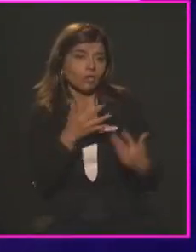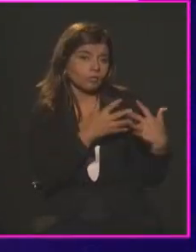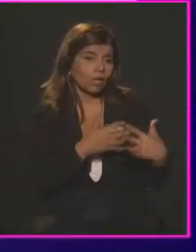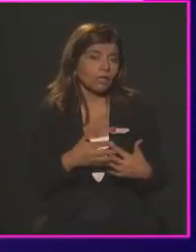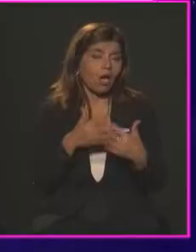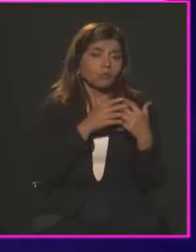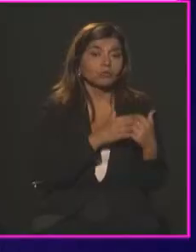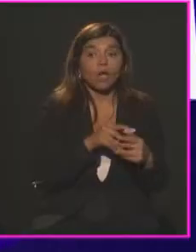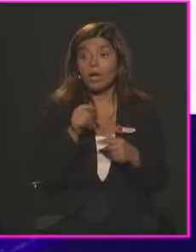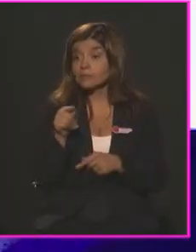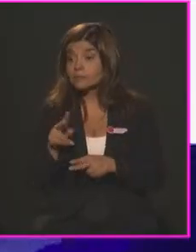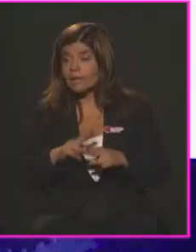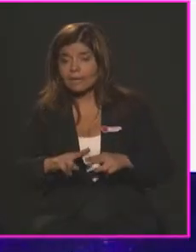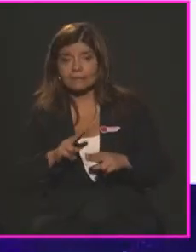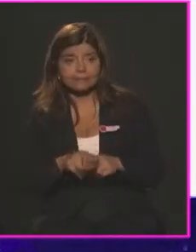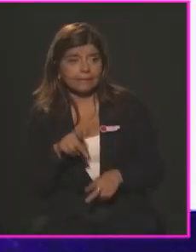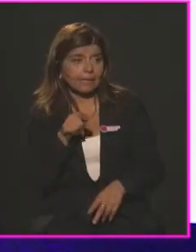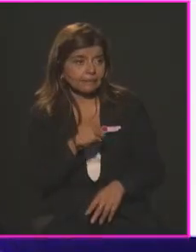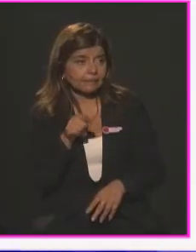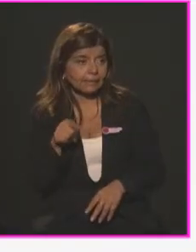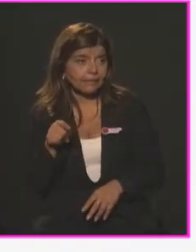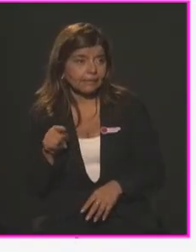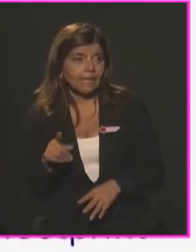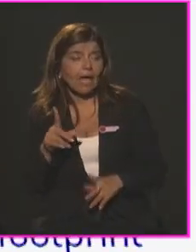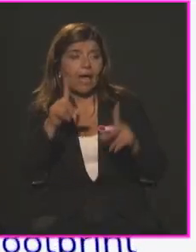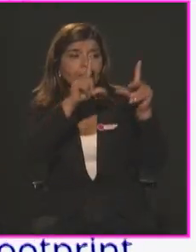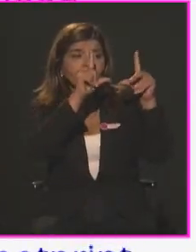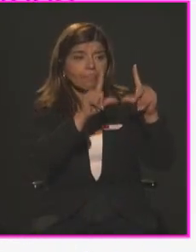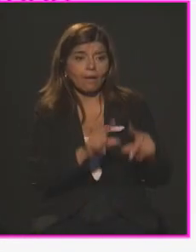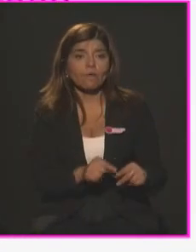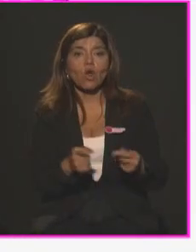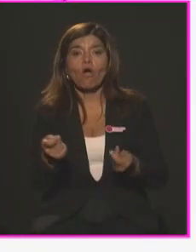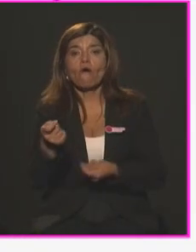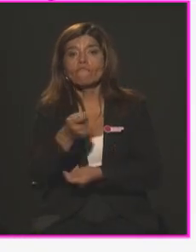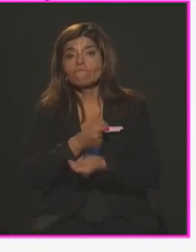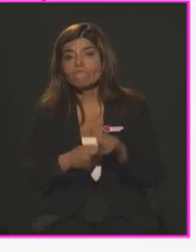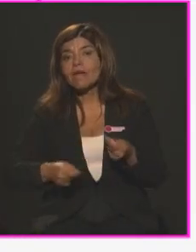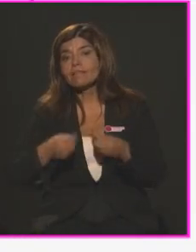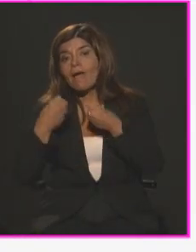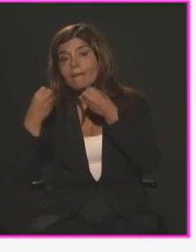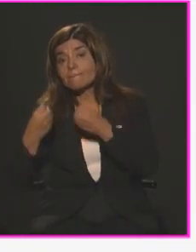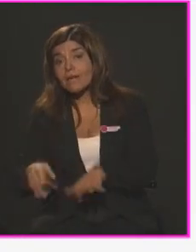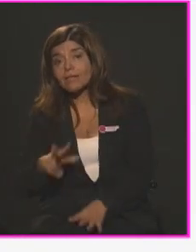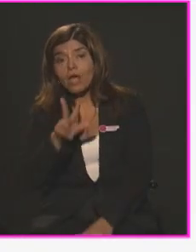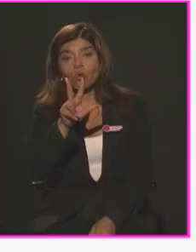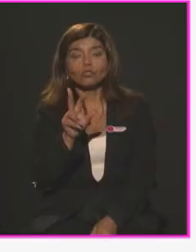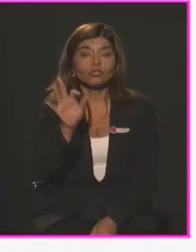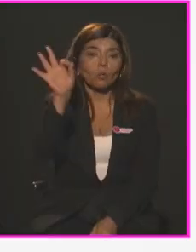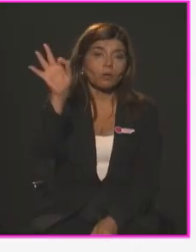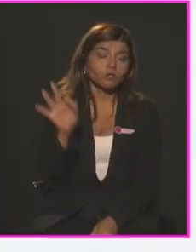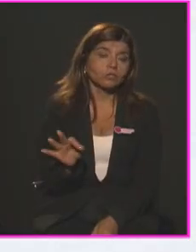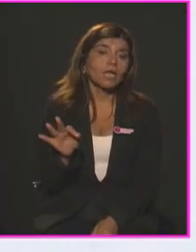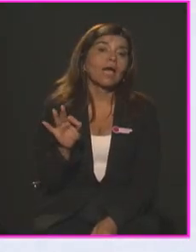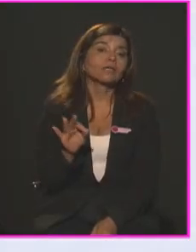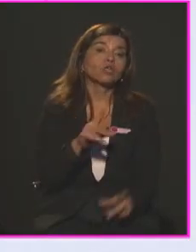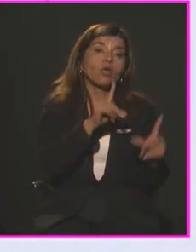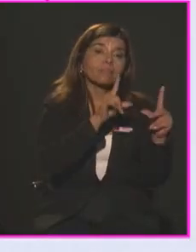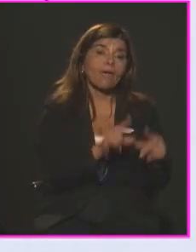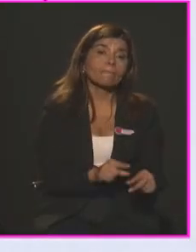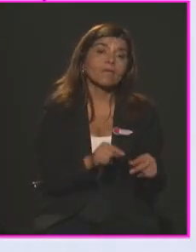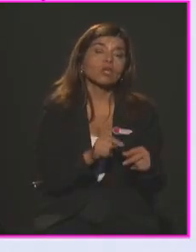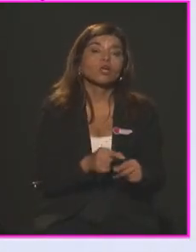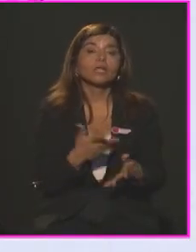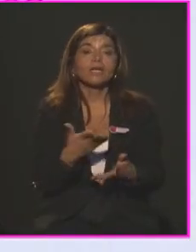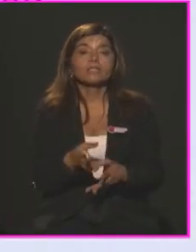so, they decreased the amount of sales that they lost by 8%, and they decreased the greenhouse gas